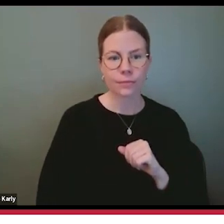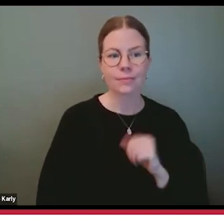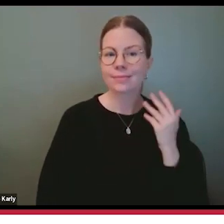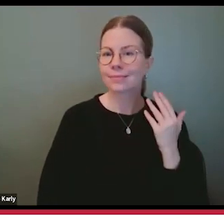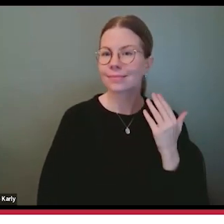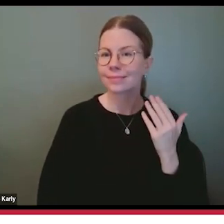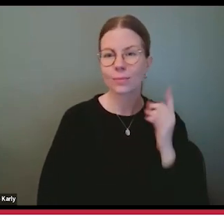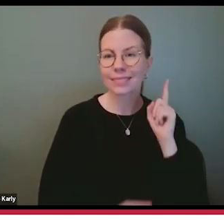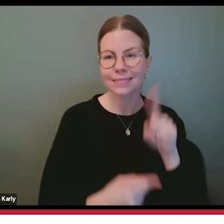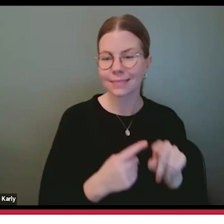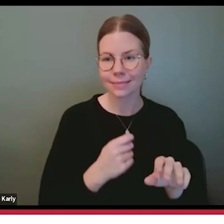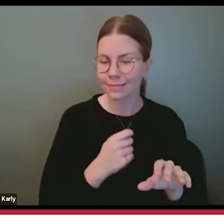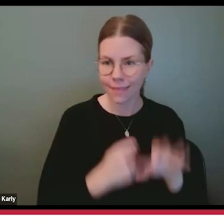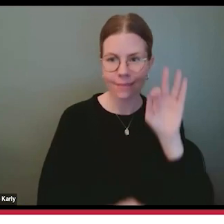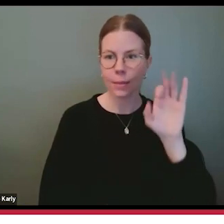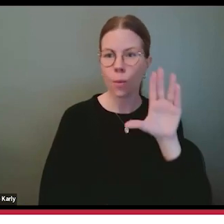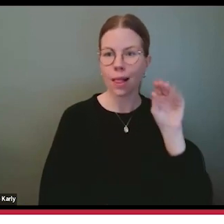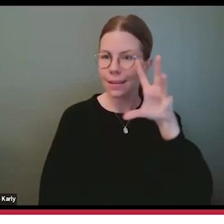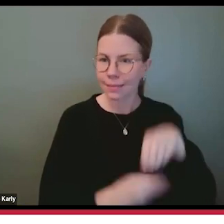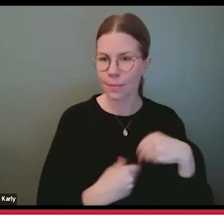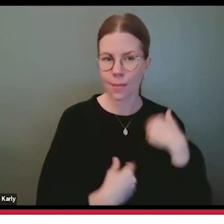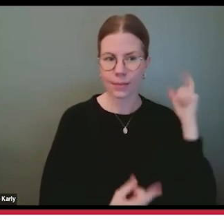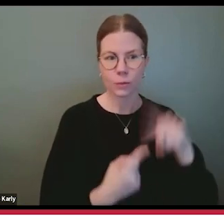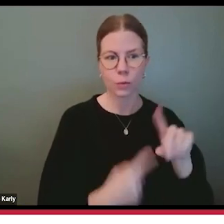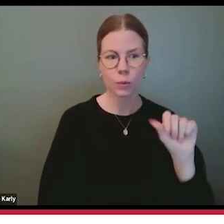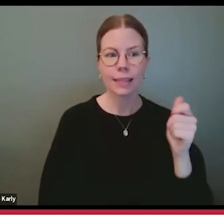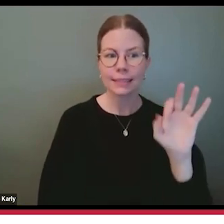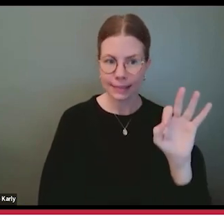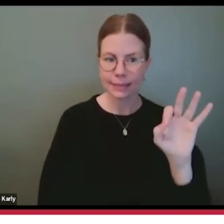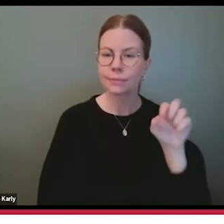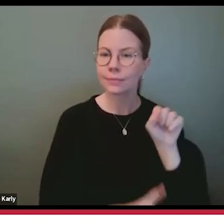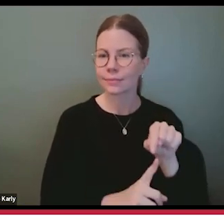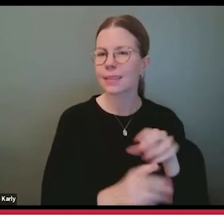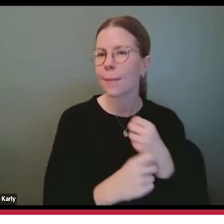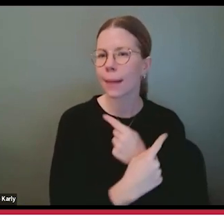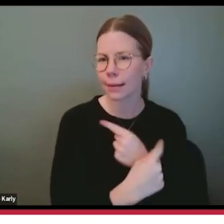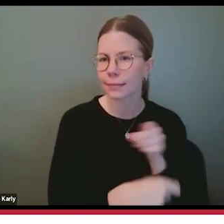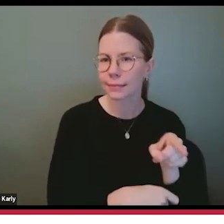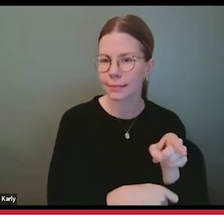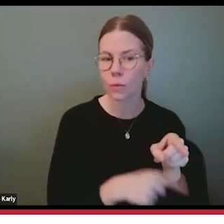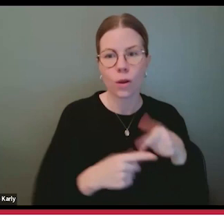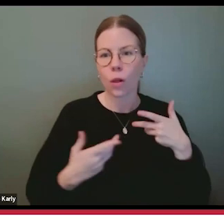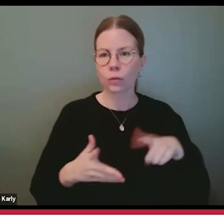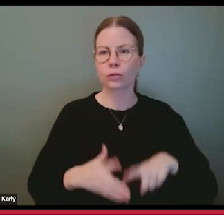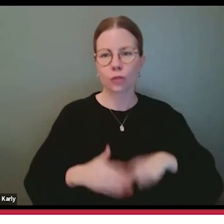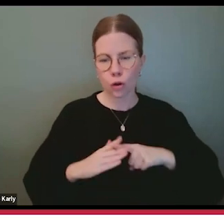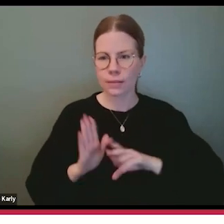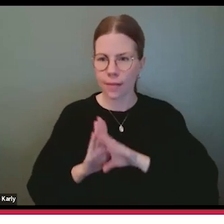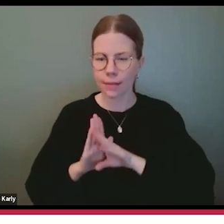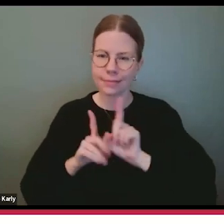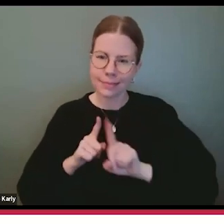the outbreaks have been. And that was after the countermeasure development was started and after the largest of the human